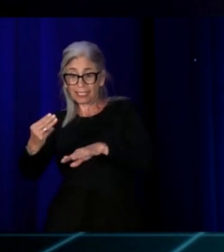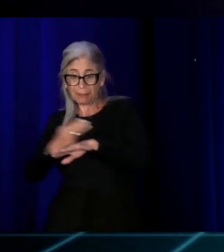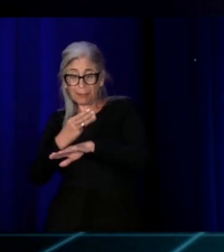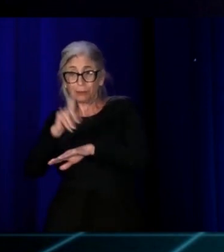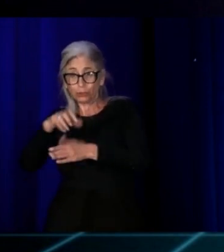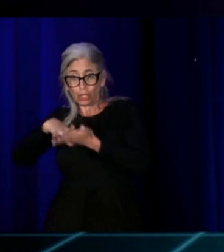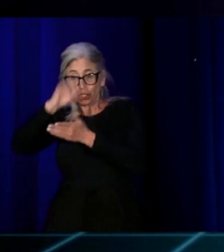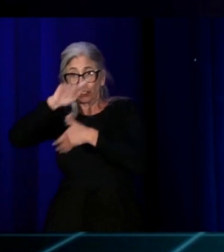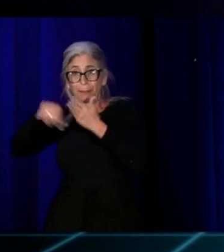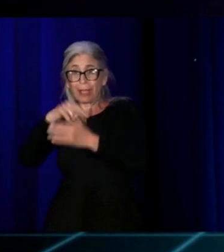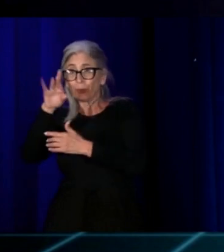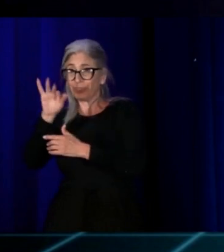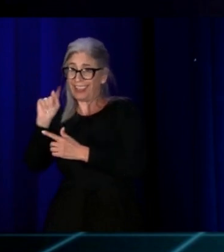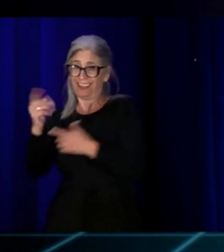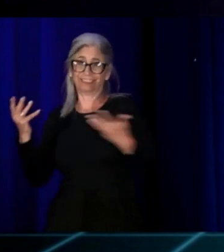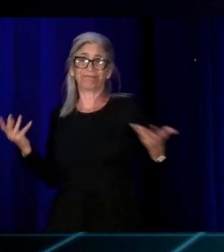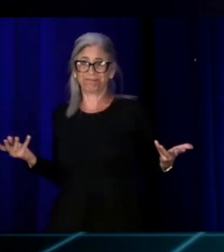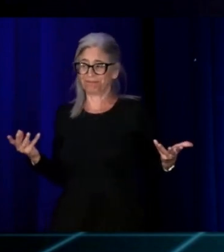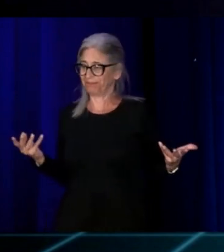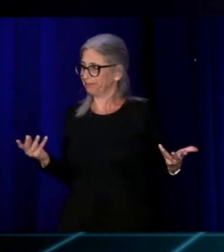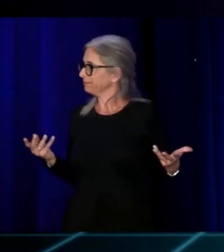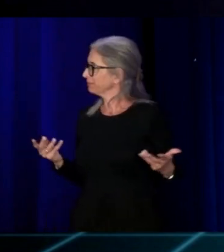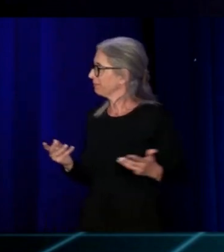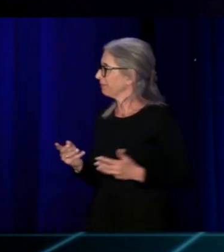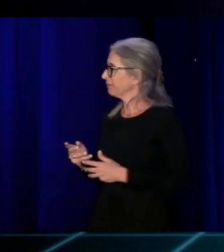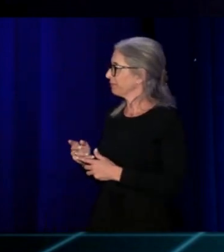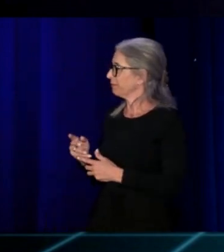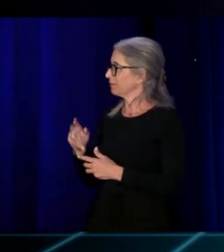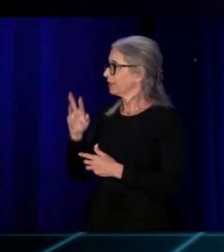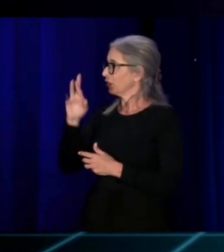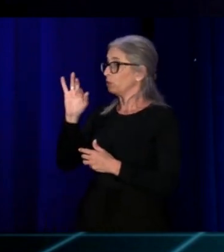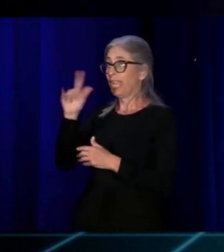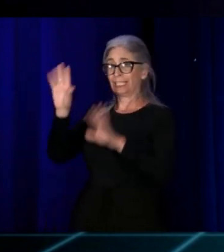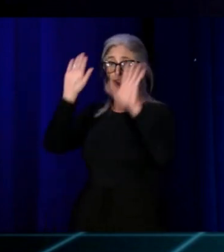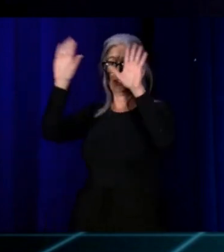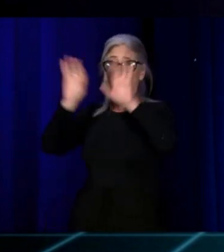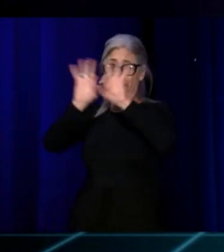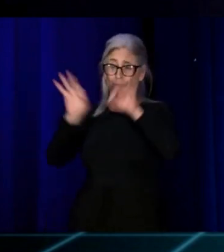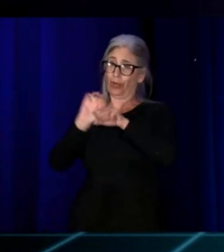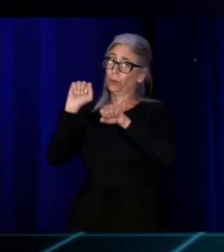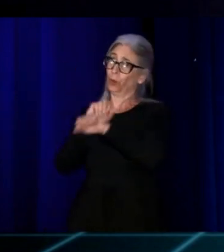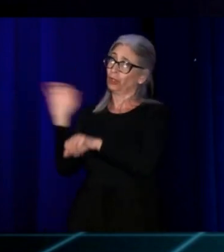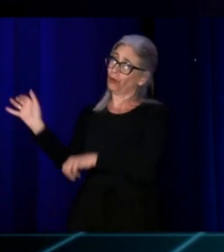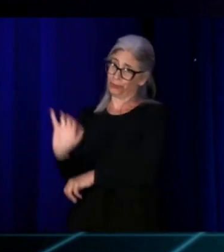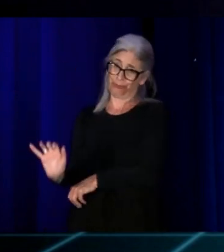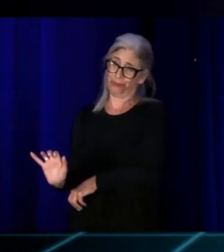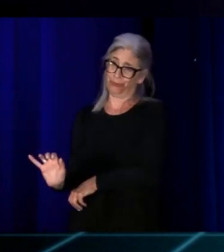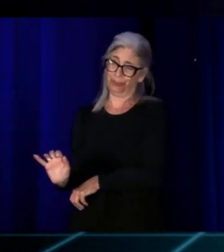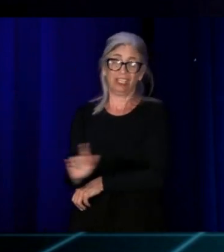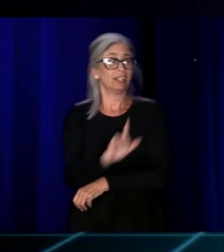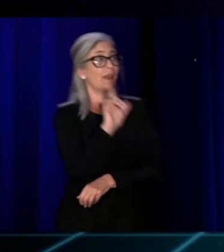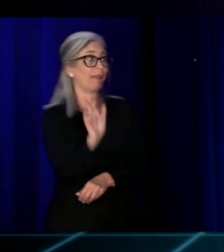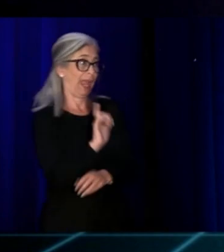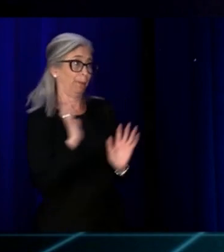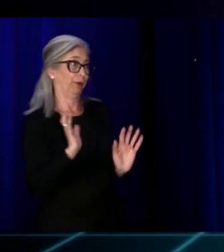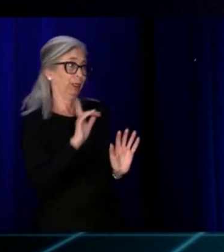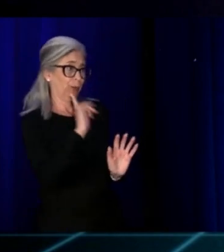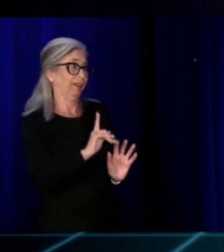a little bit about React. And I hear React is this awesome framework. It's a library,